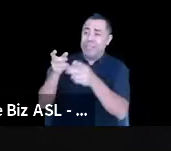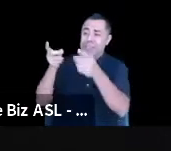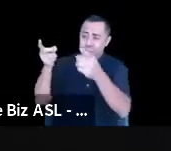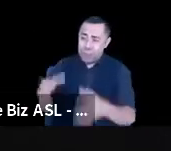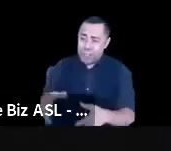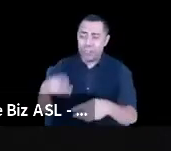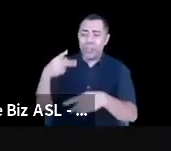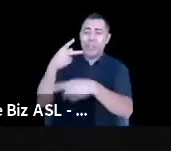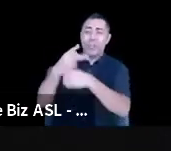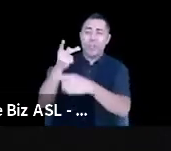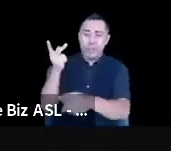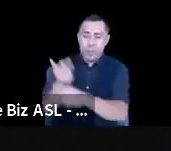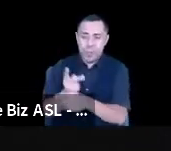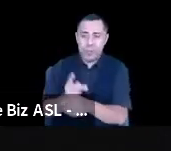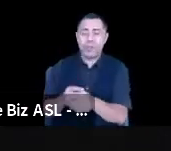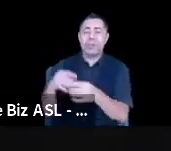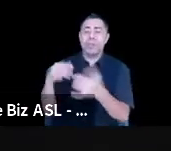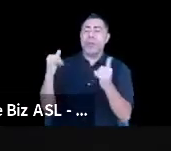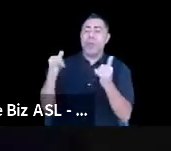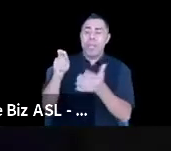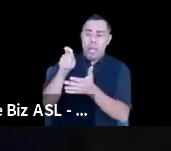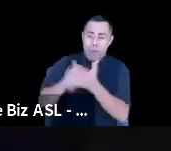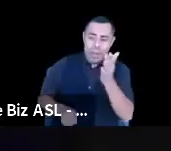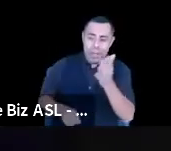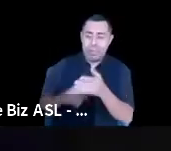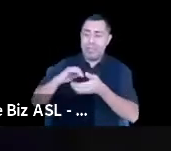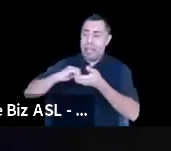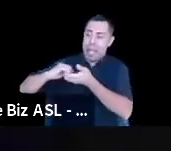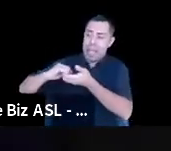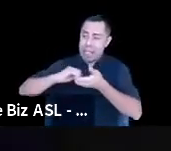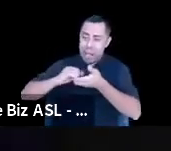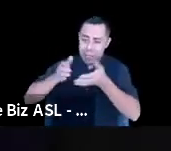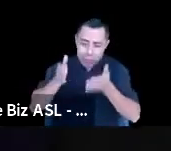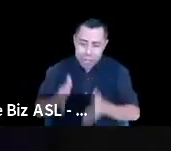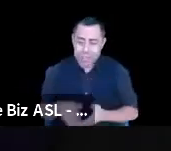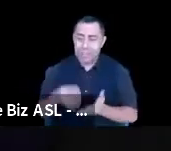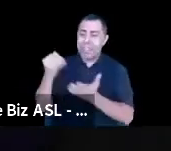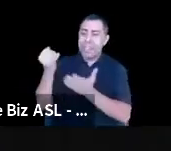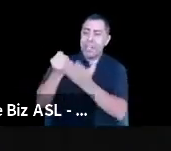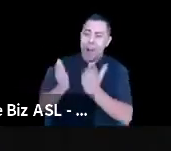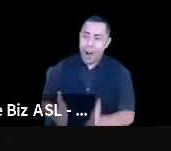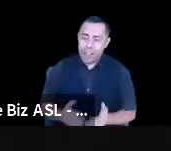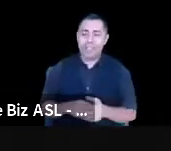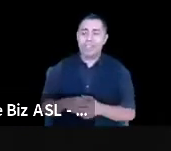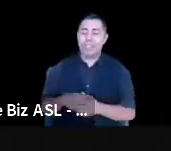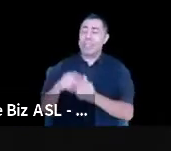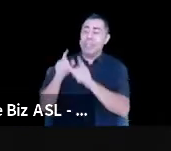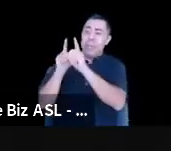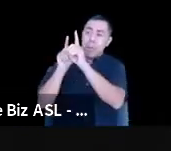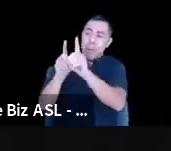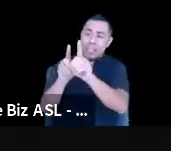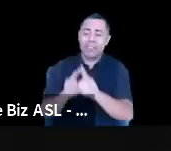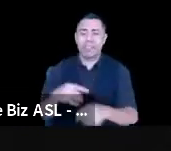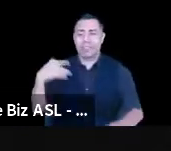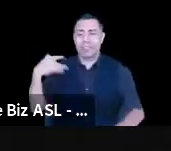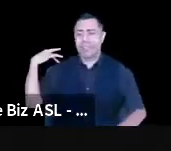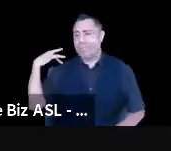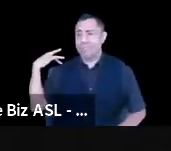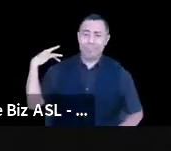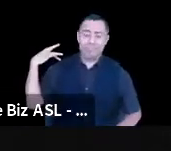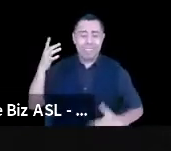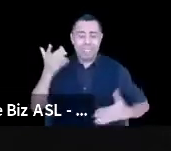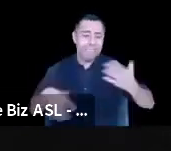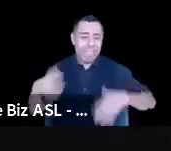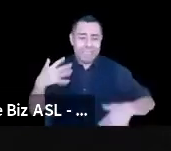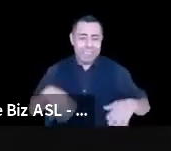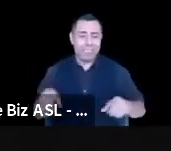a collaborator, an activist, an artist, a mentor, fashionista. She was also a